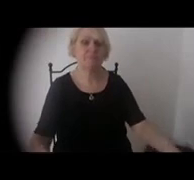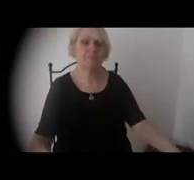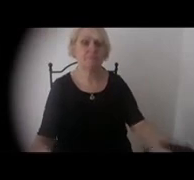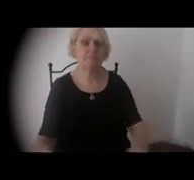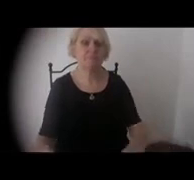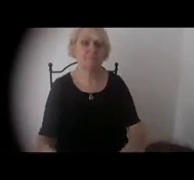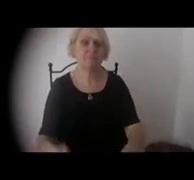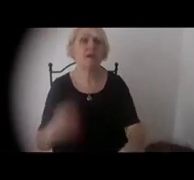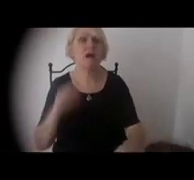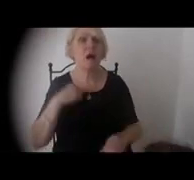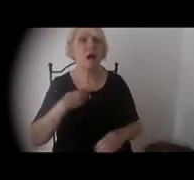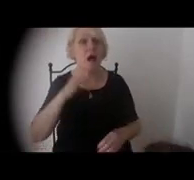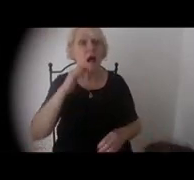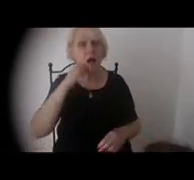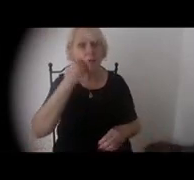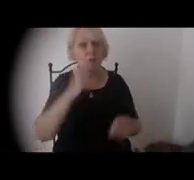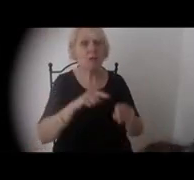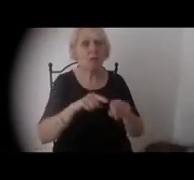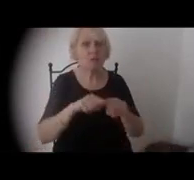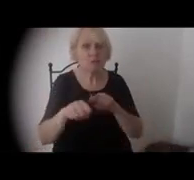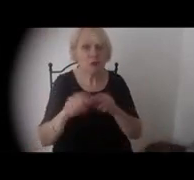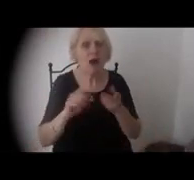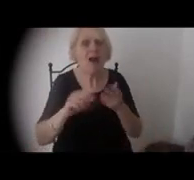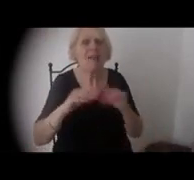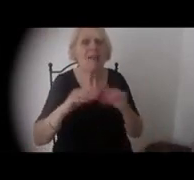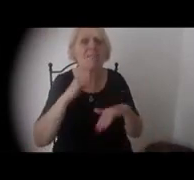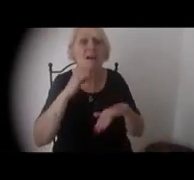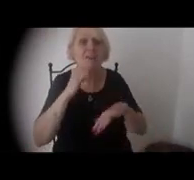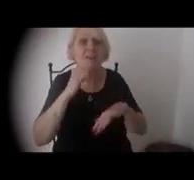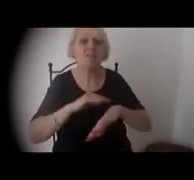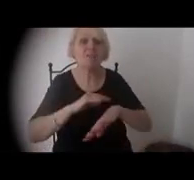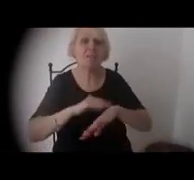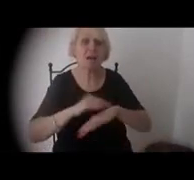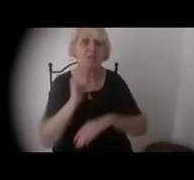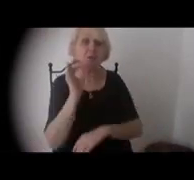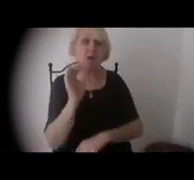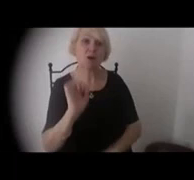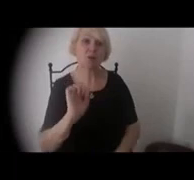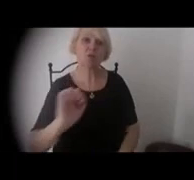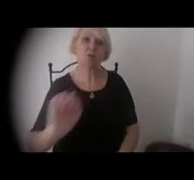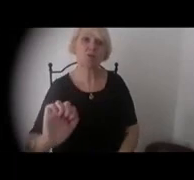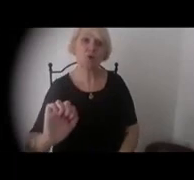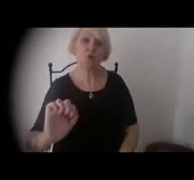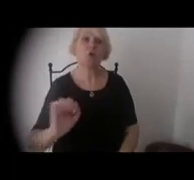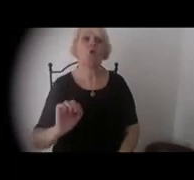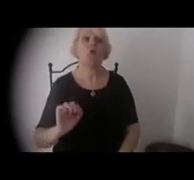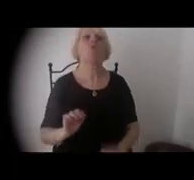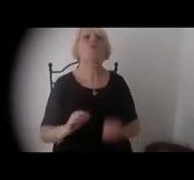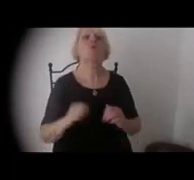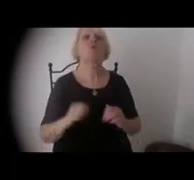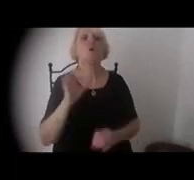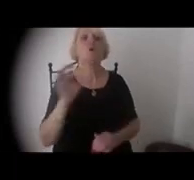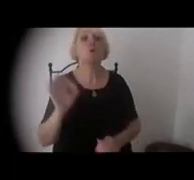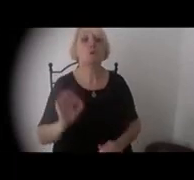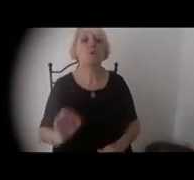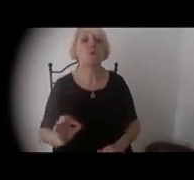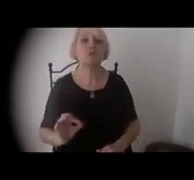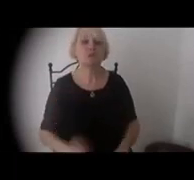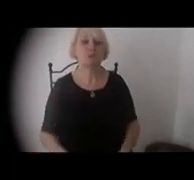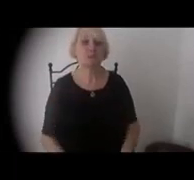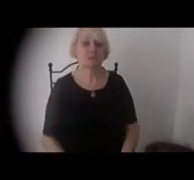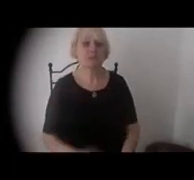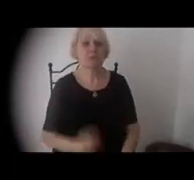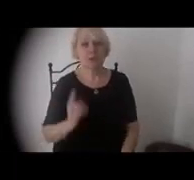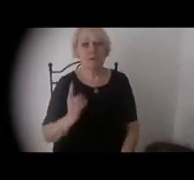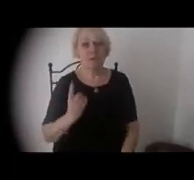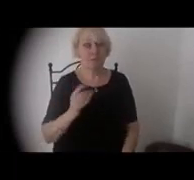try and bring that into the conversation, so it's a little bit more interactive. So if we can kick off with the first question,